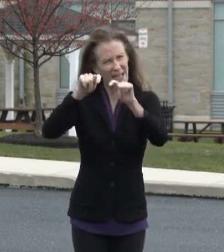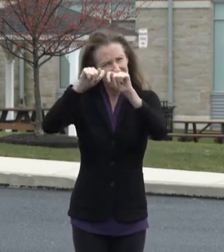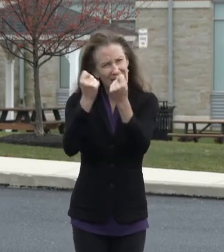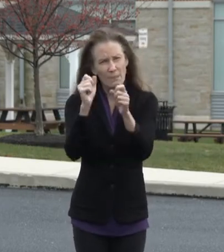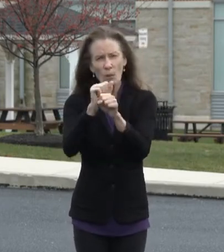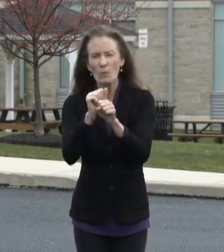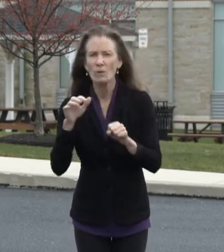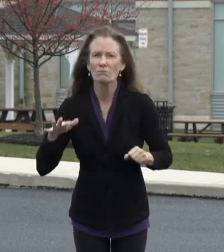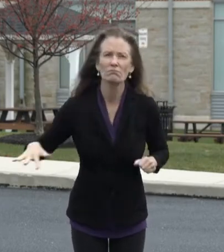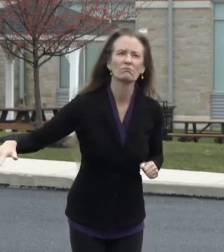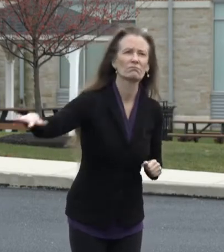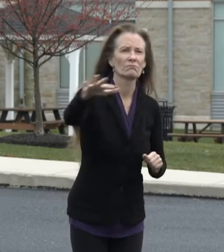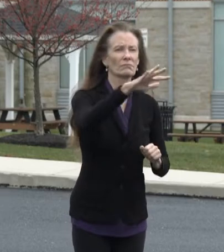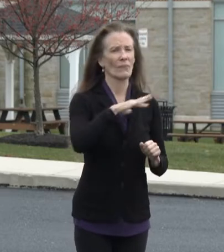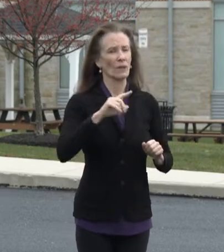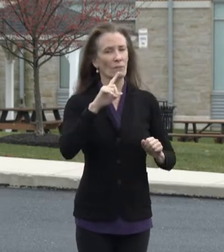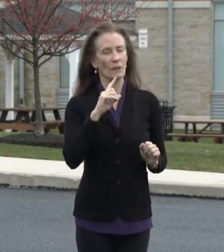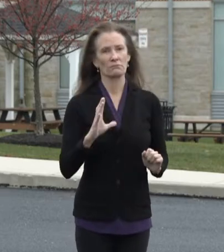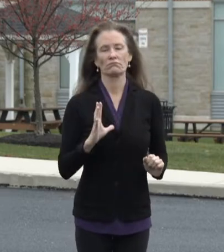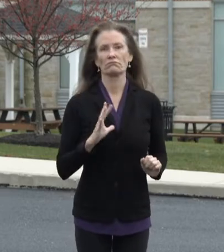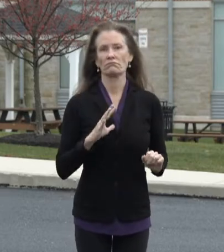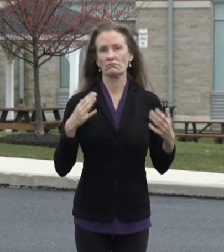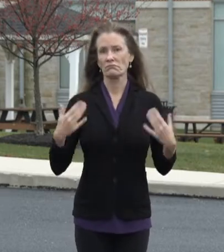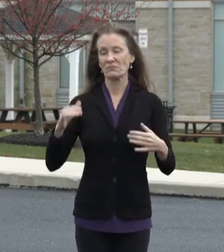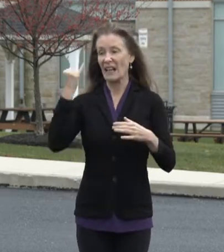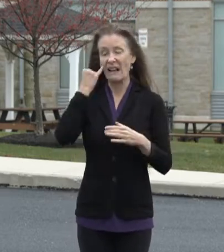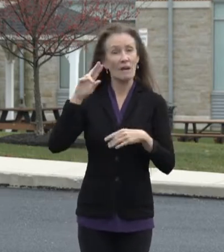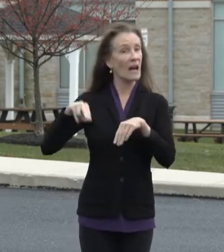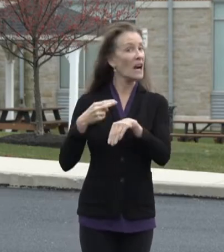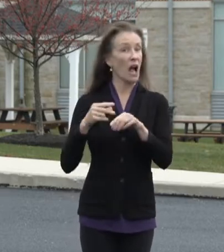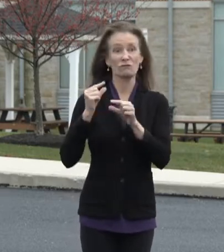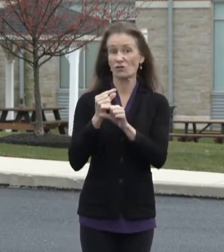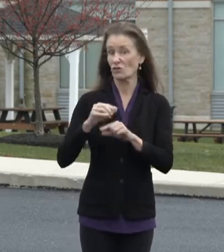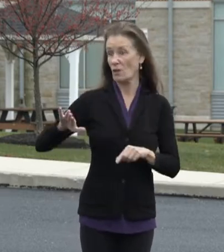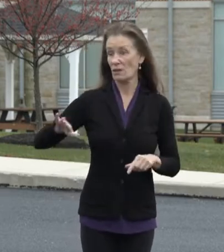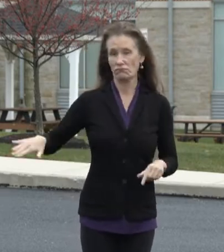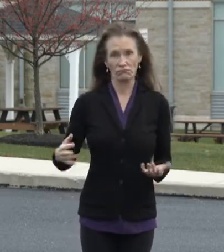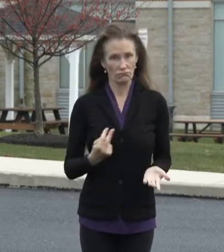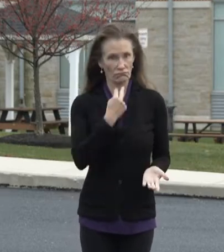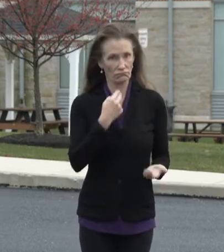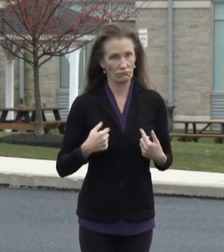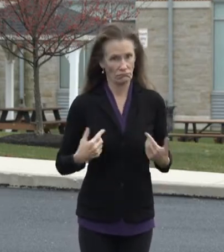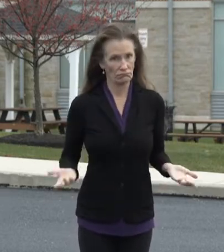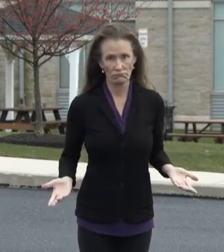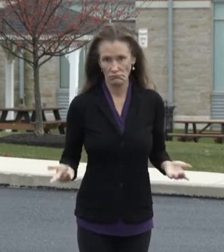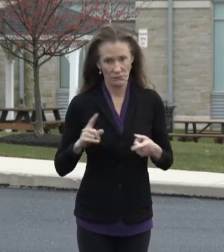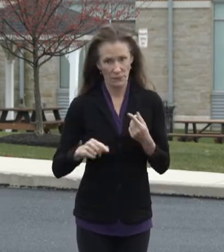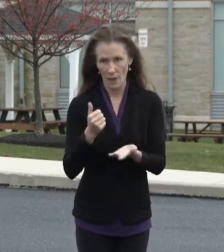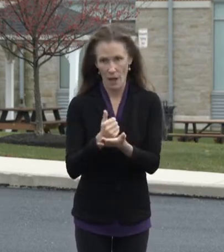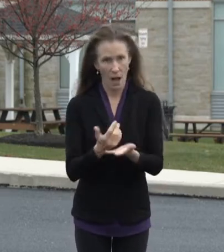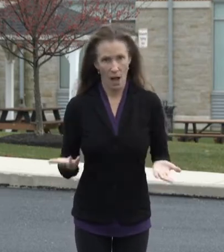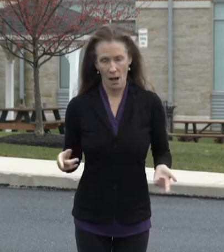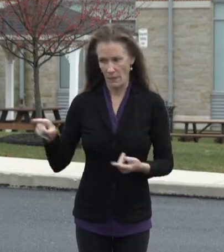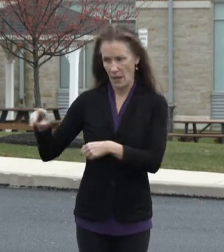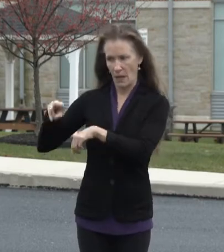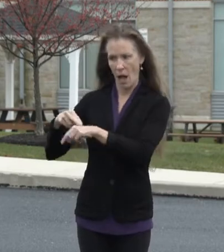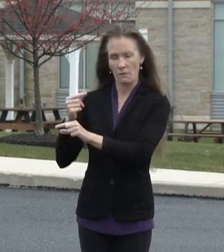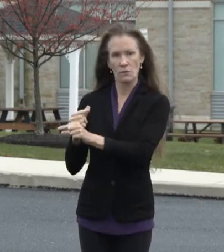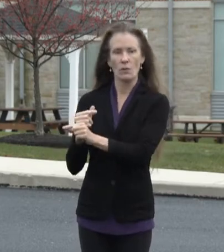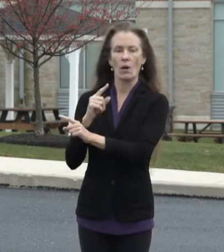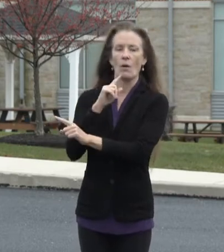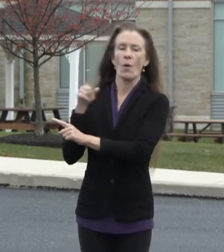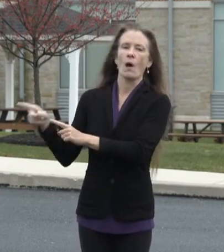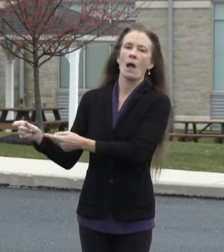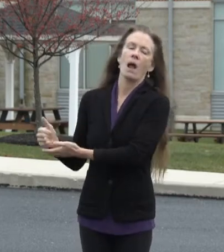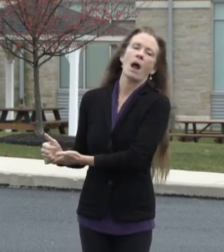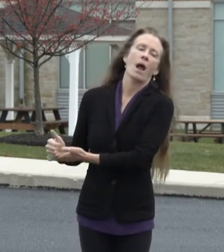had serious issues providing the needed direct resident care. We had the Guard working side by side with